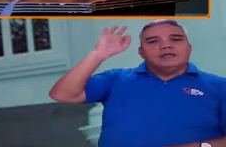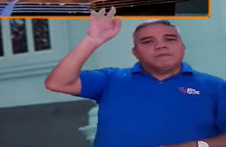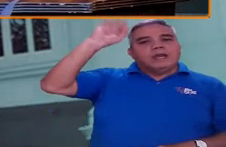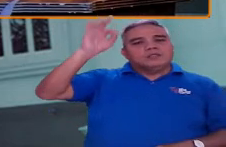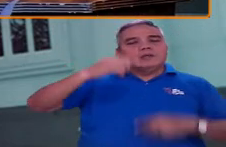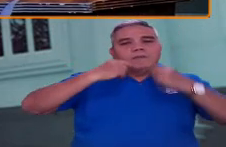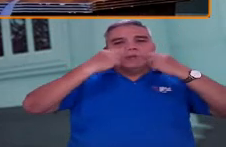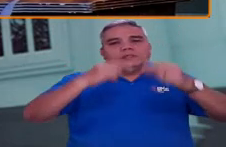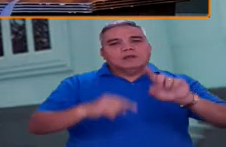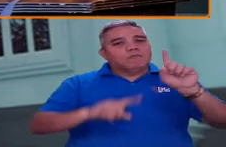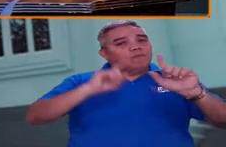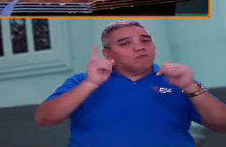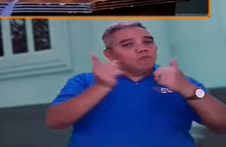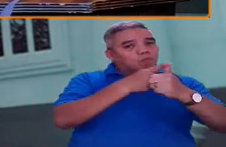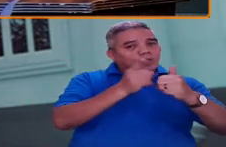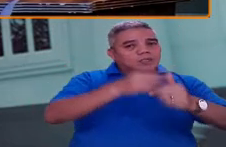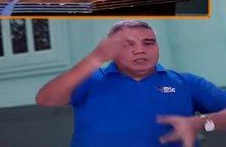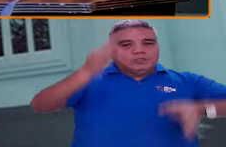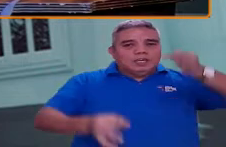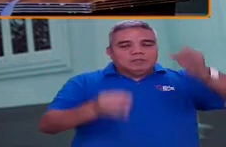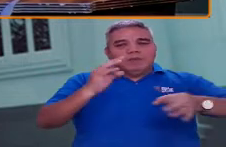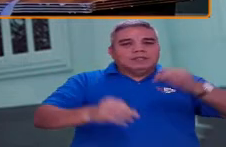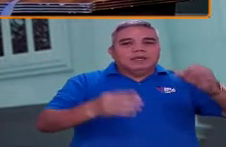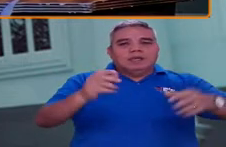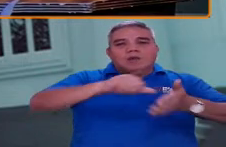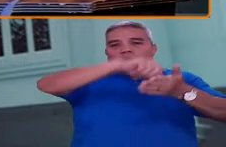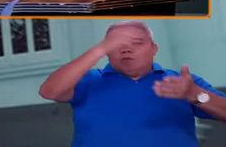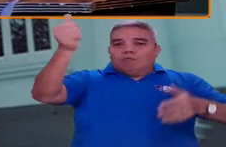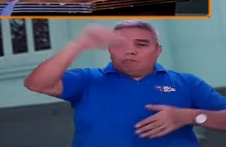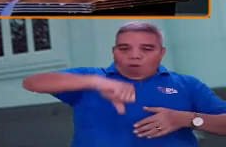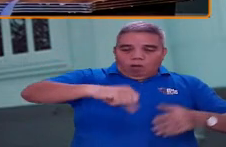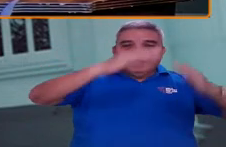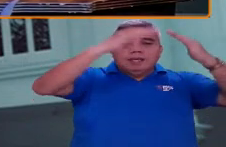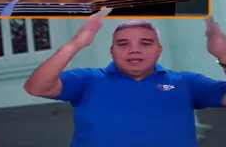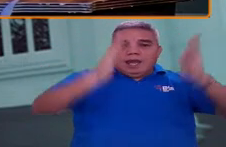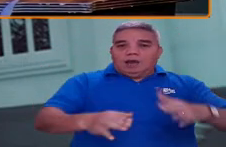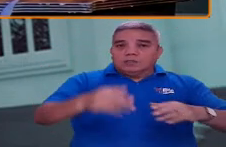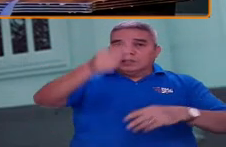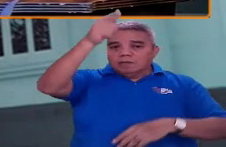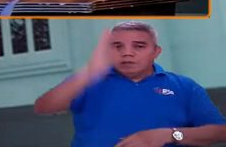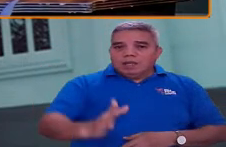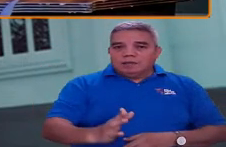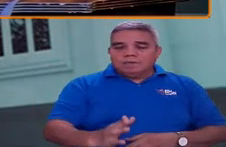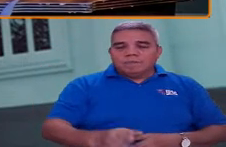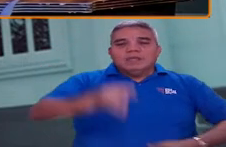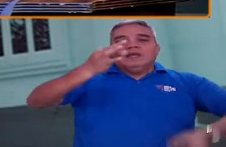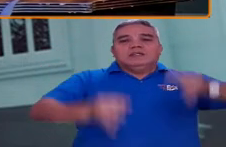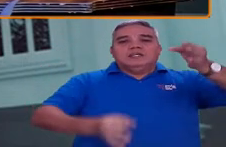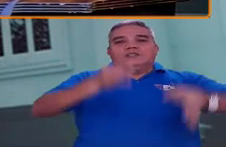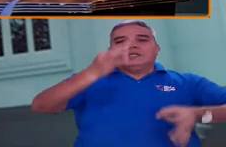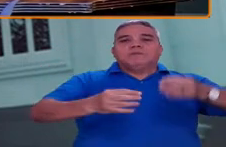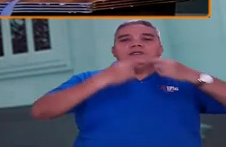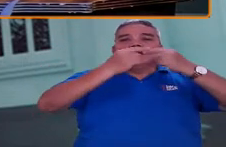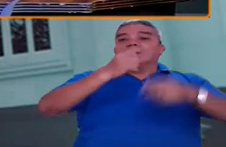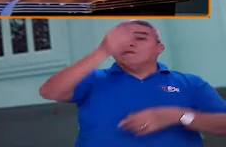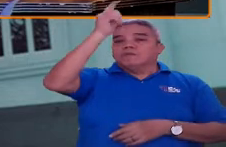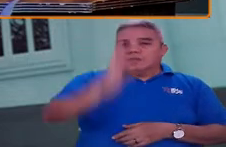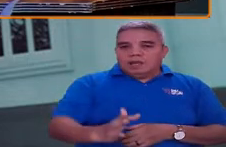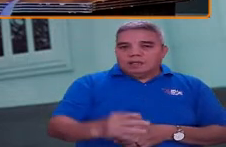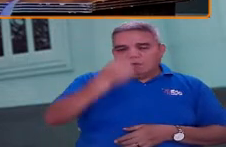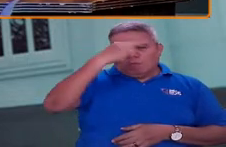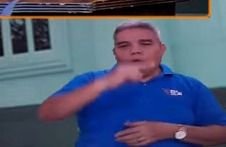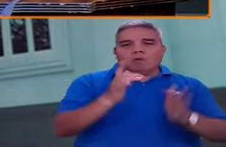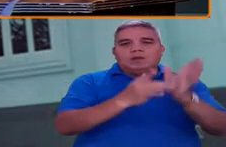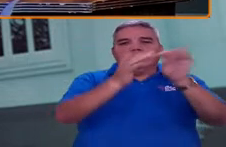that one, the first judgment will first of all fall on the house of God. The judgment set of God for